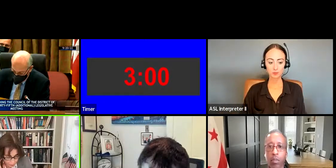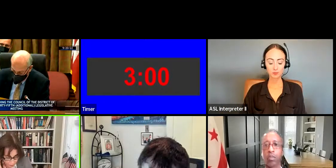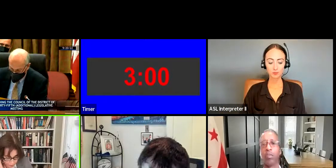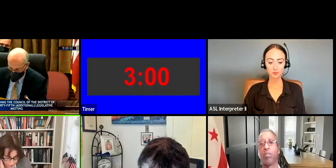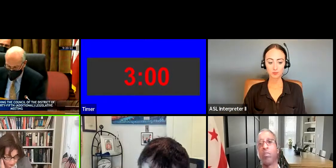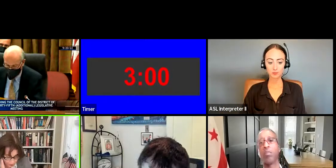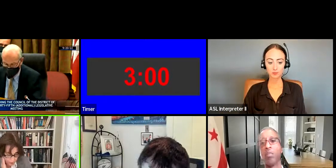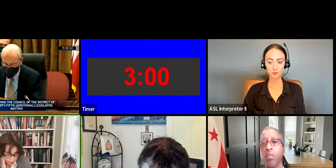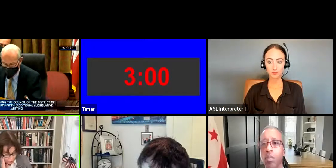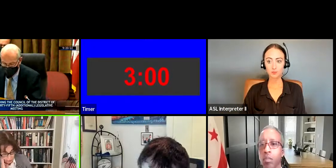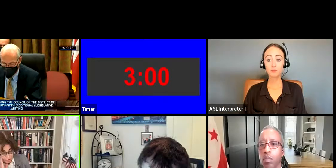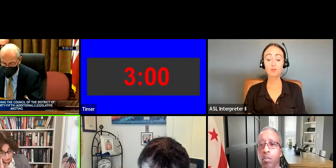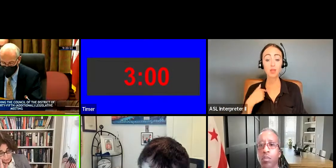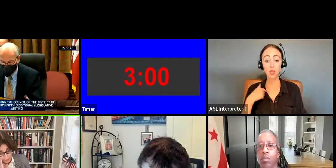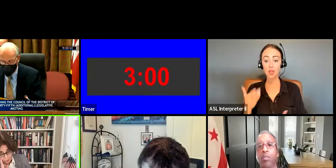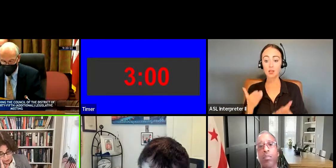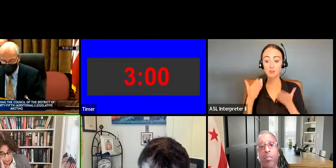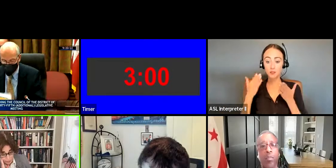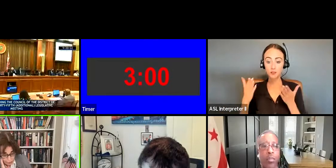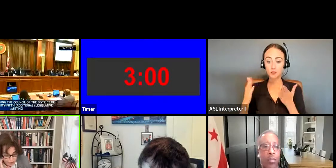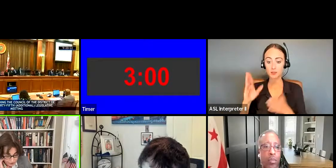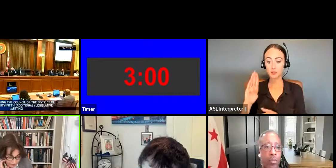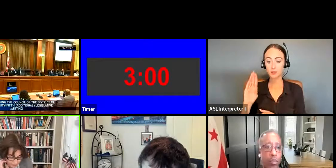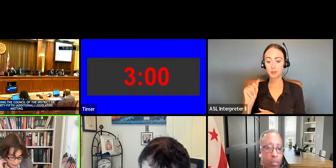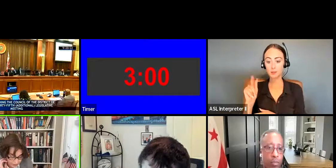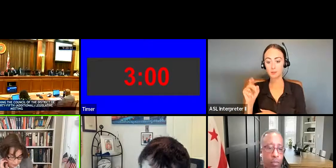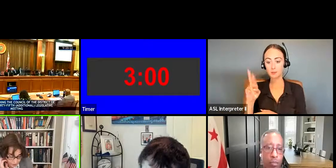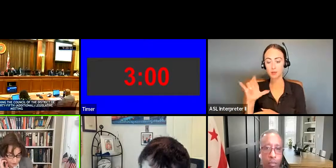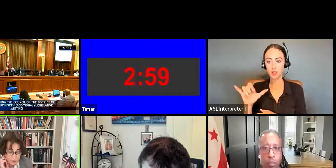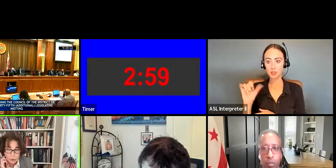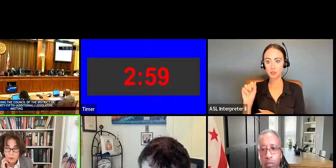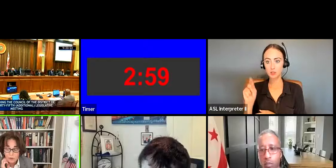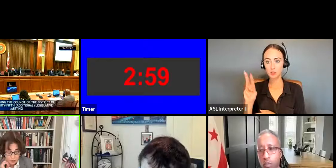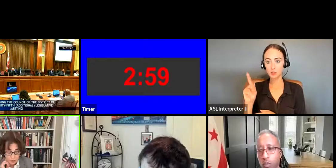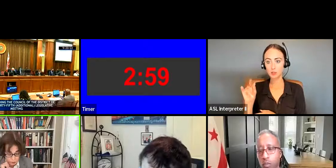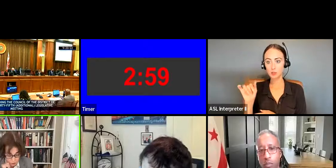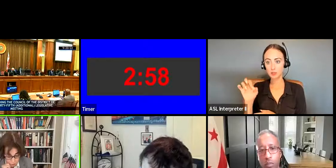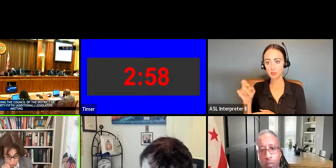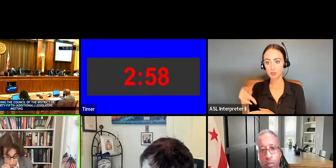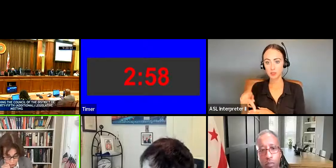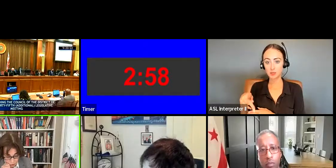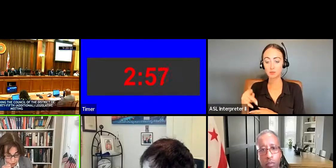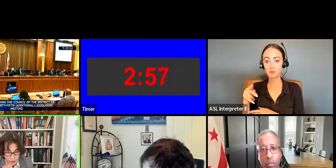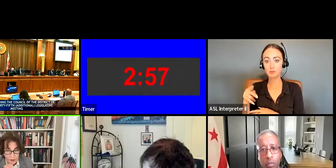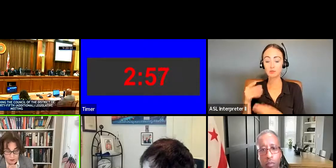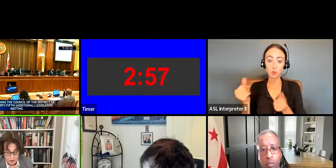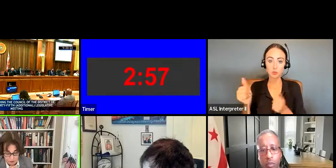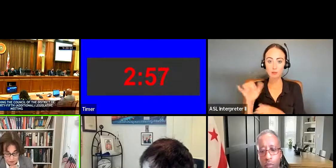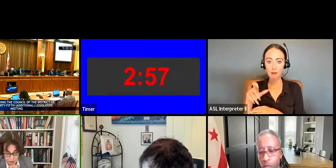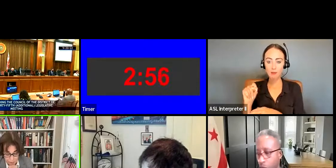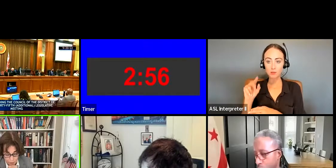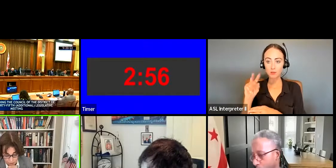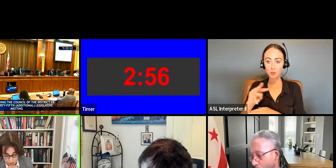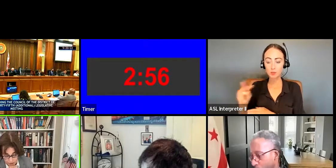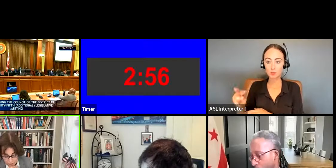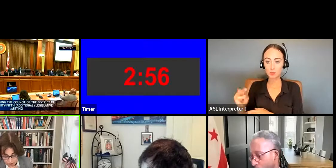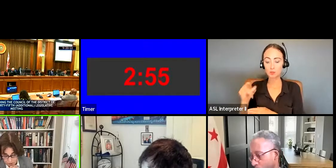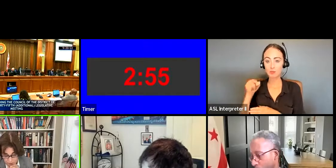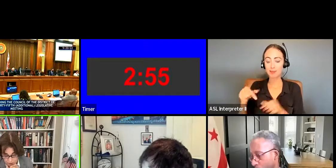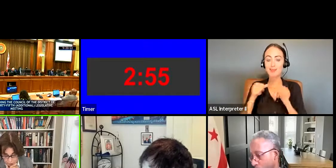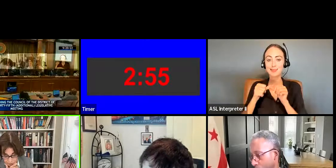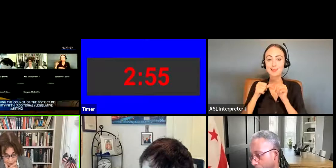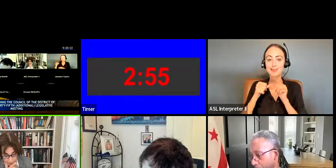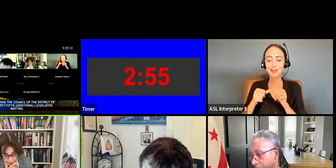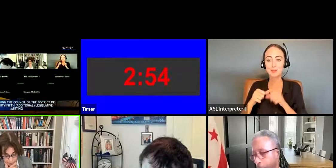Today, I'm moving the Battery Stewardship Program Emergency Act and Declaration Resolution of 2022. The Sustainable Solid